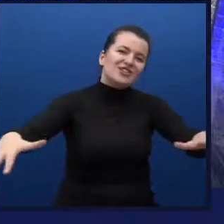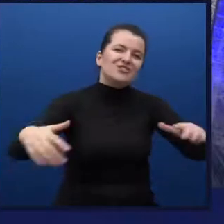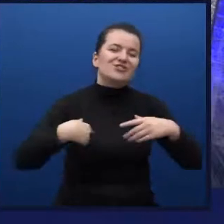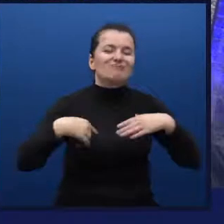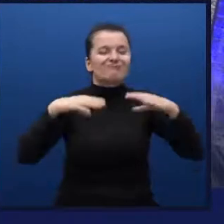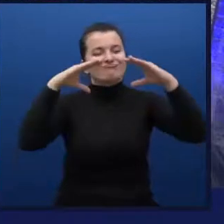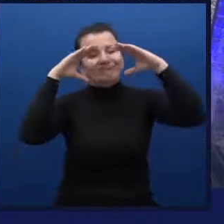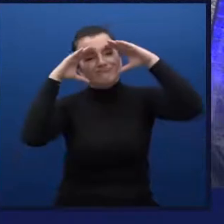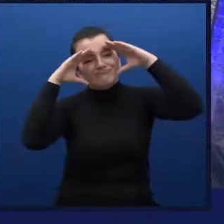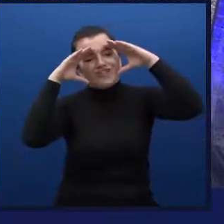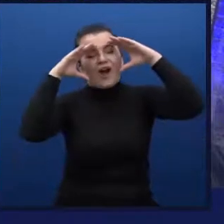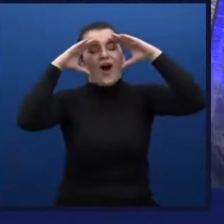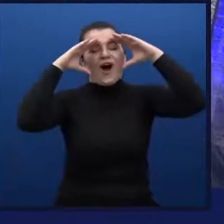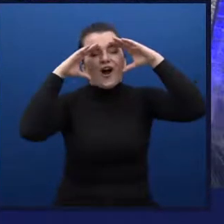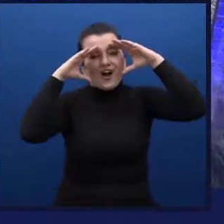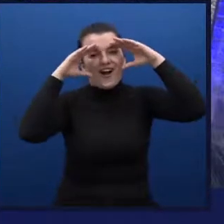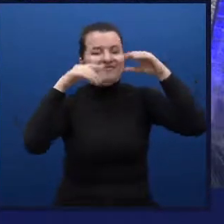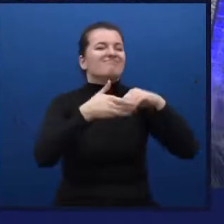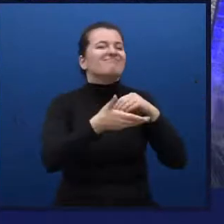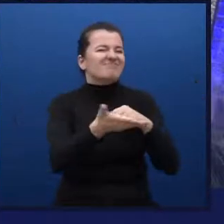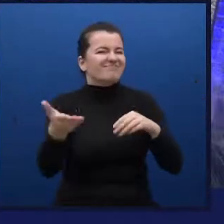I was thinking maybe